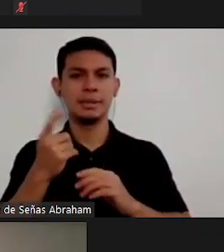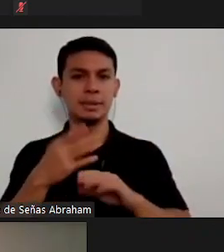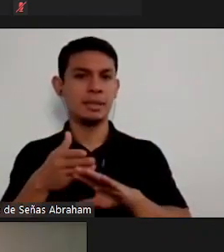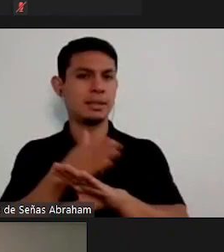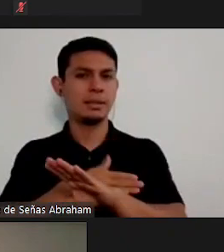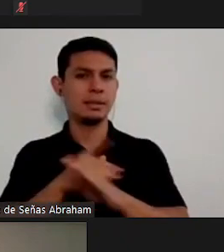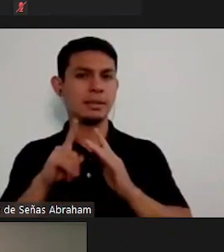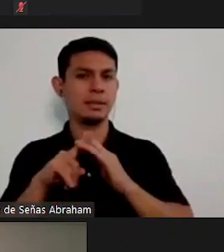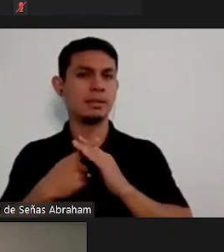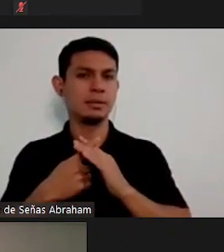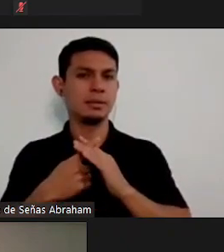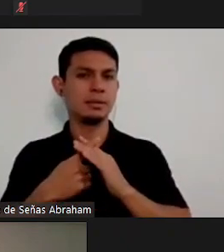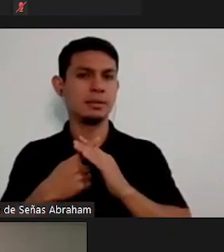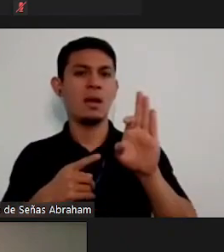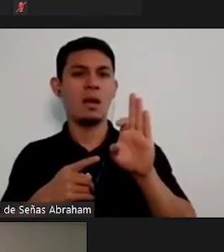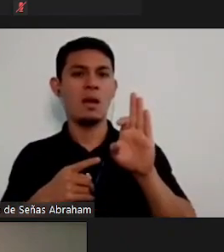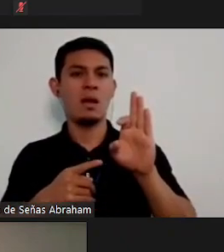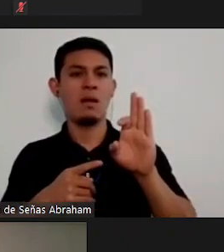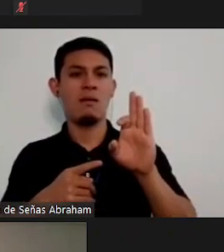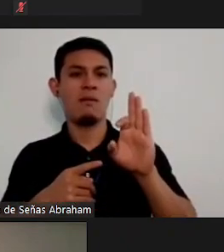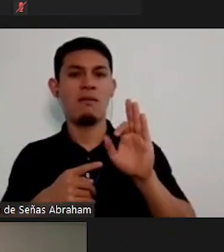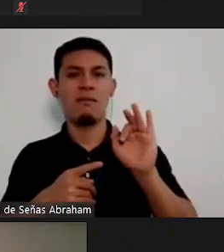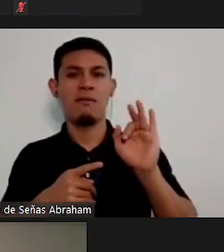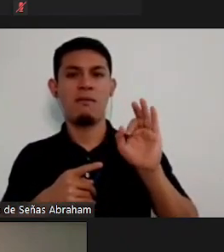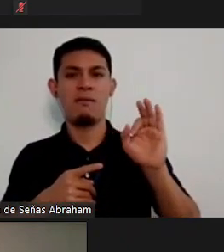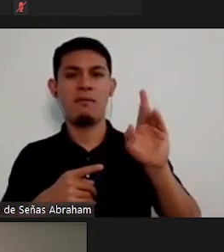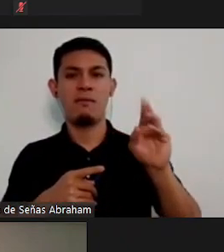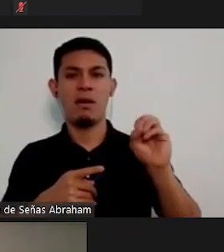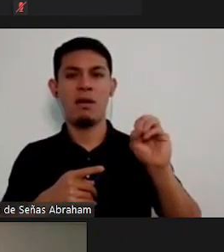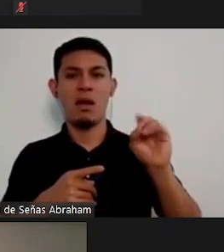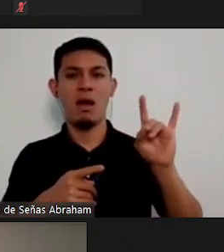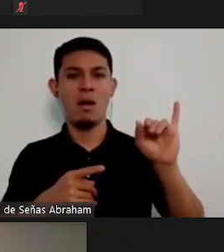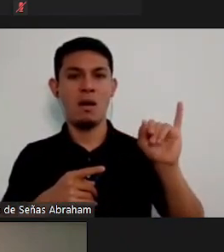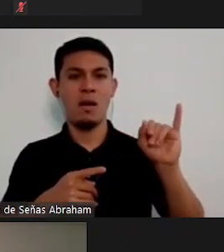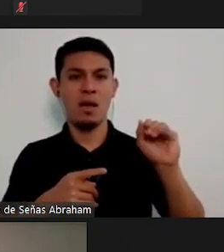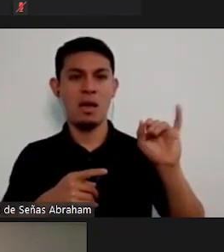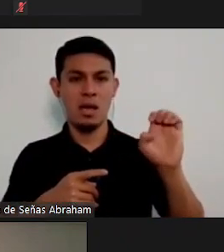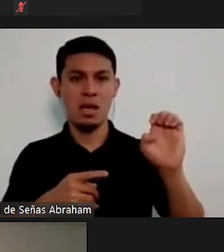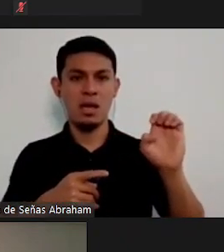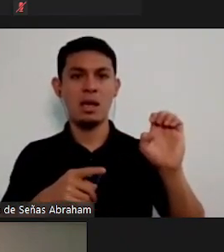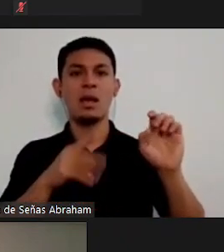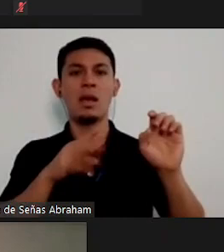before then fraujee then converted